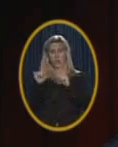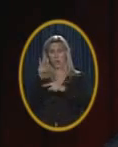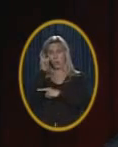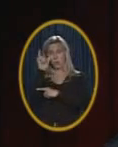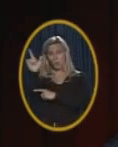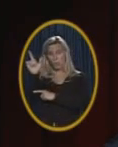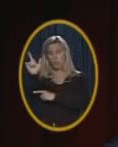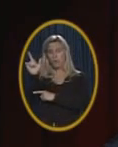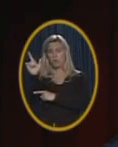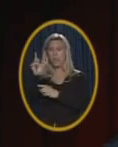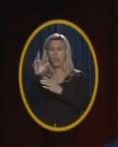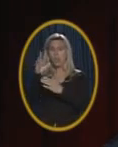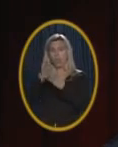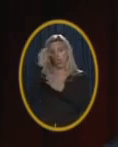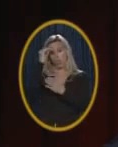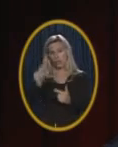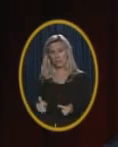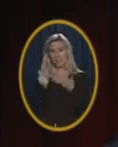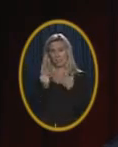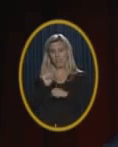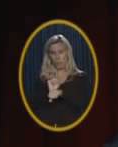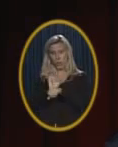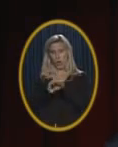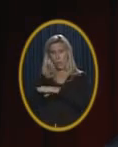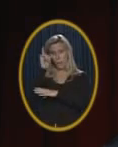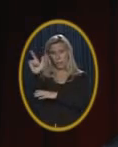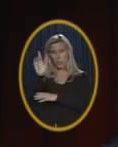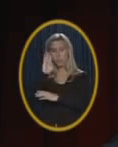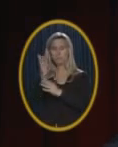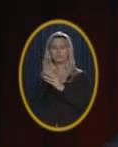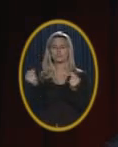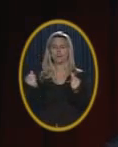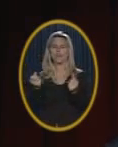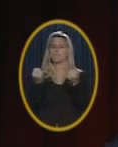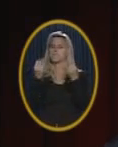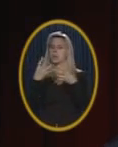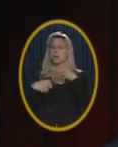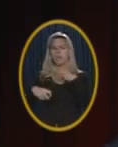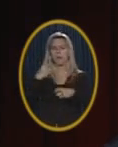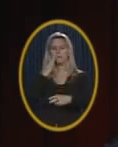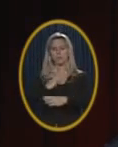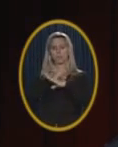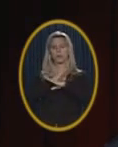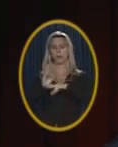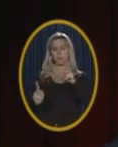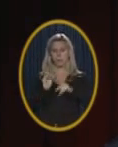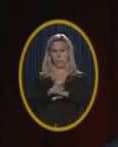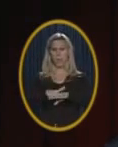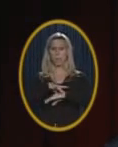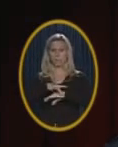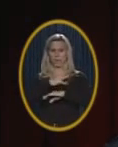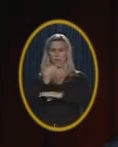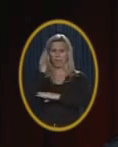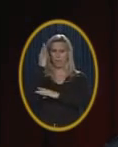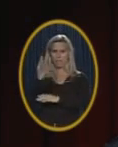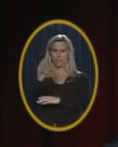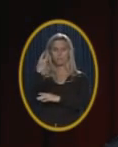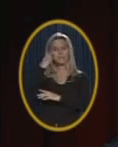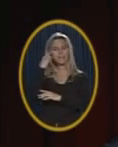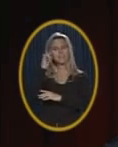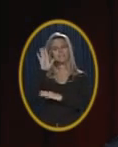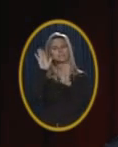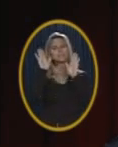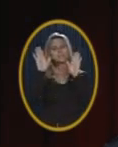moon. If we learn to live and work on the moon, then we'll solve many problems that will protect people on this planet for the future. And I think that's a